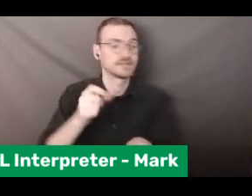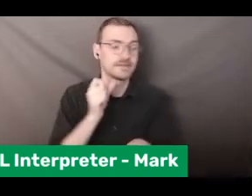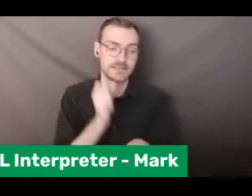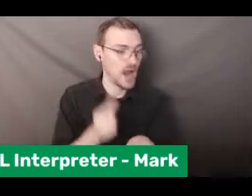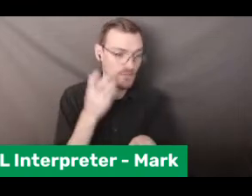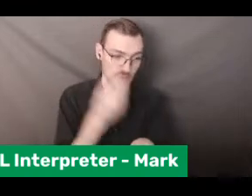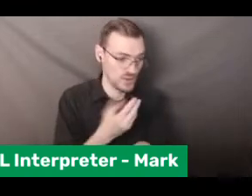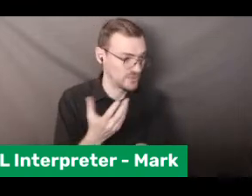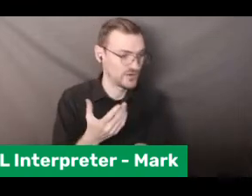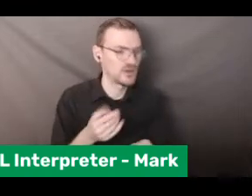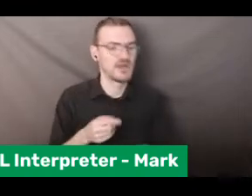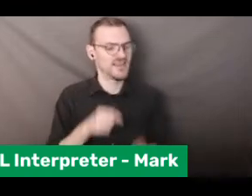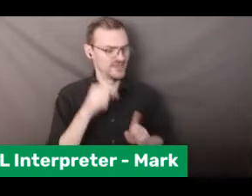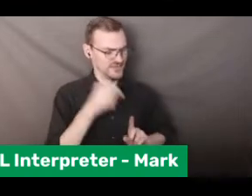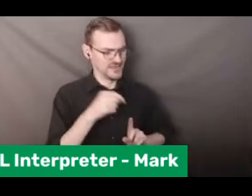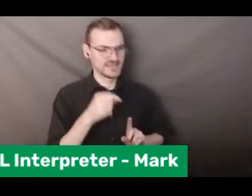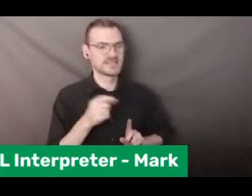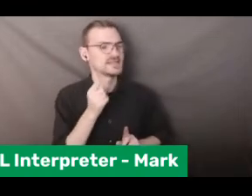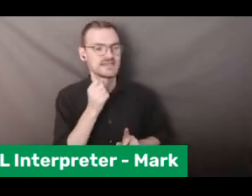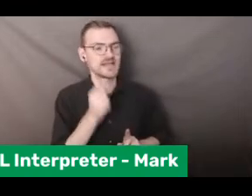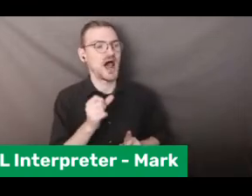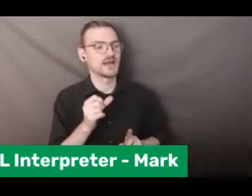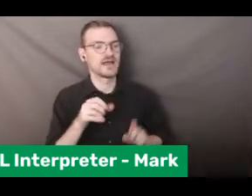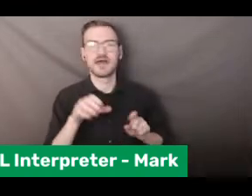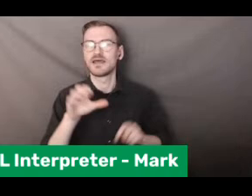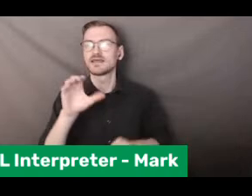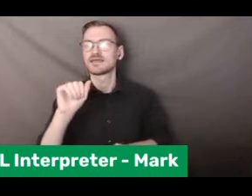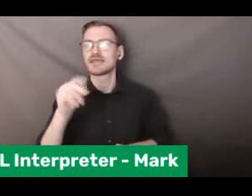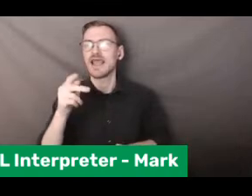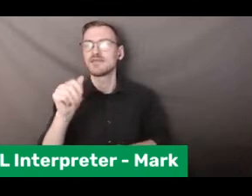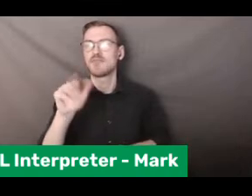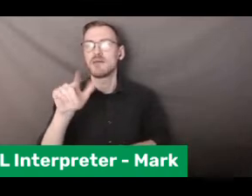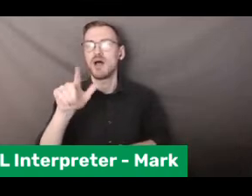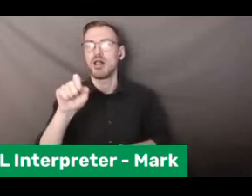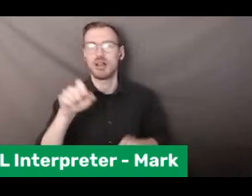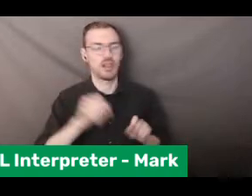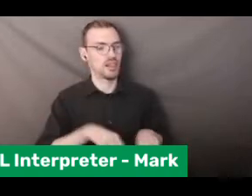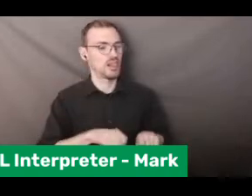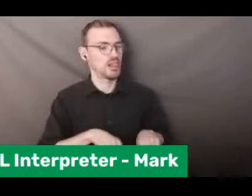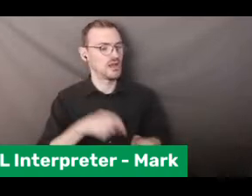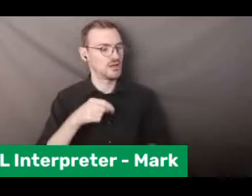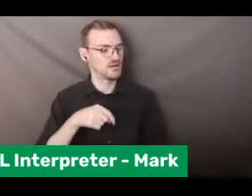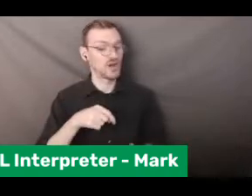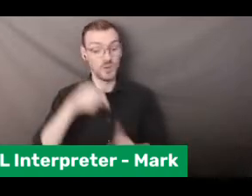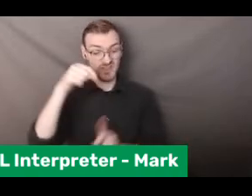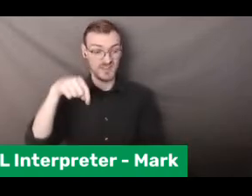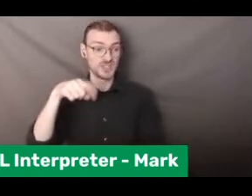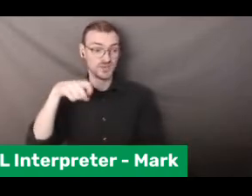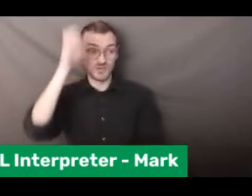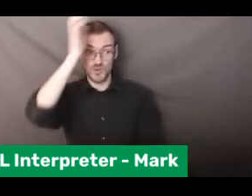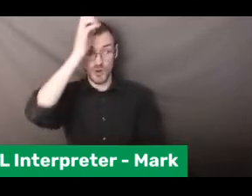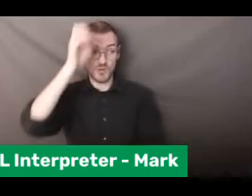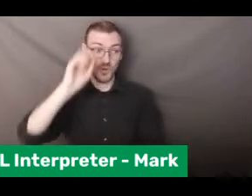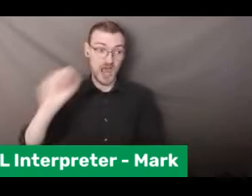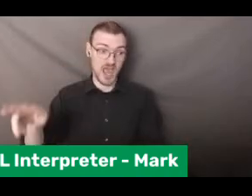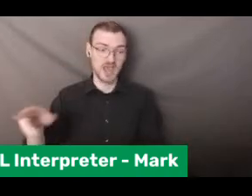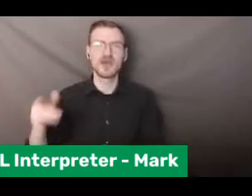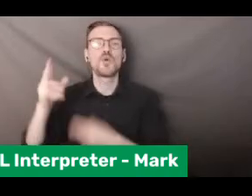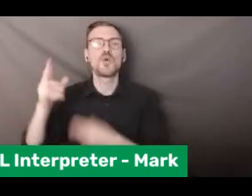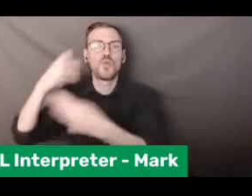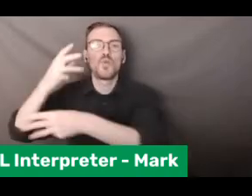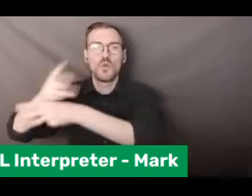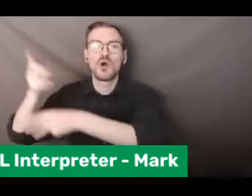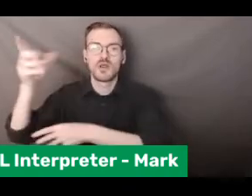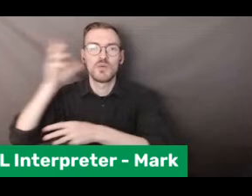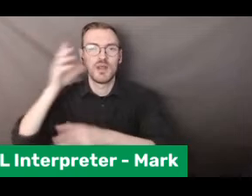incapable. What needs to be excluded? What needs to be thrown away? What should then, as a result, be disposed of? Right? And